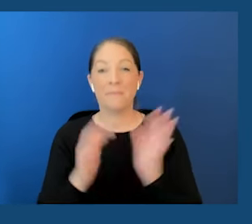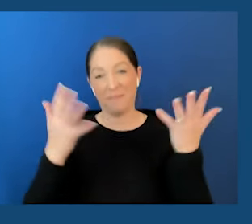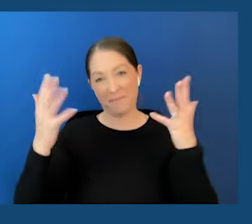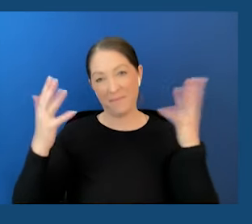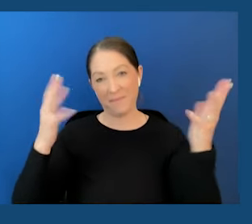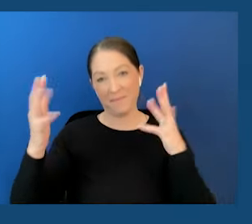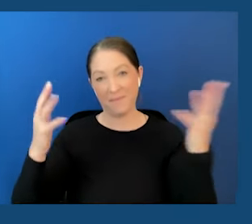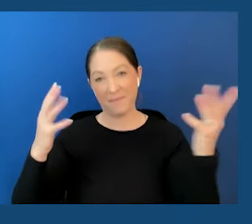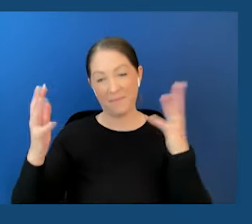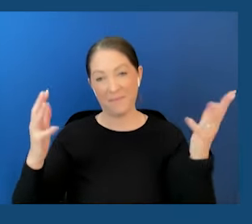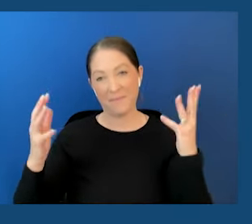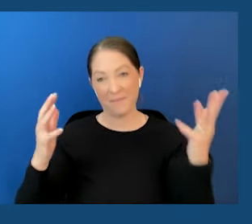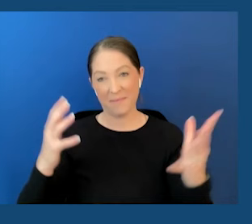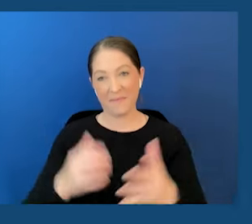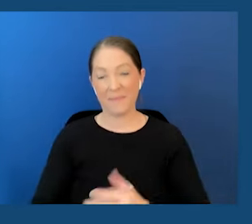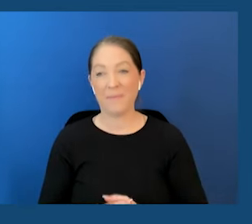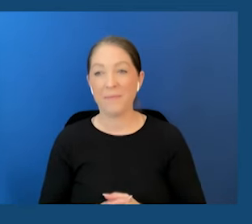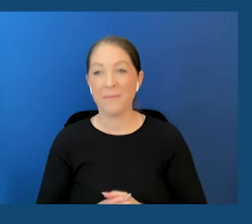of Montgomery.